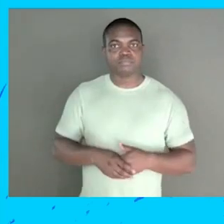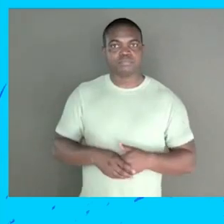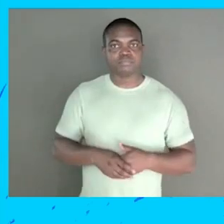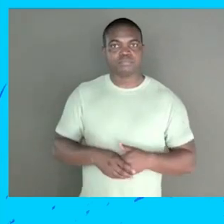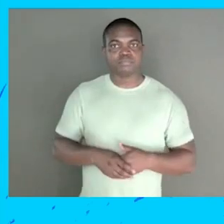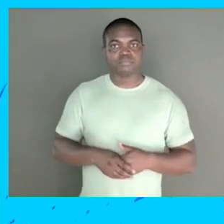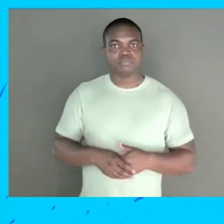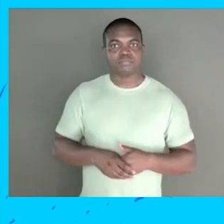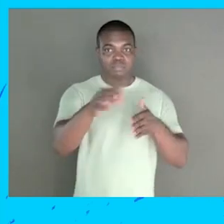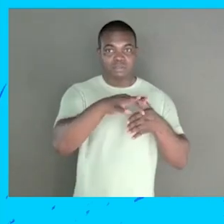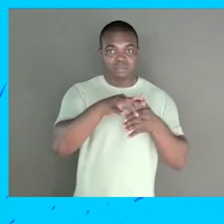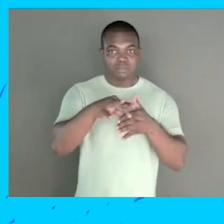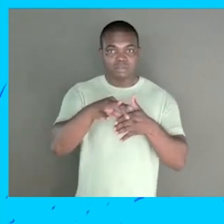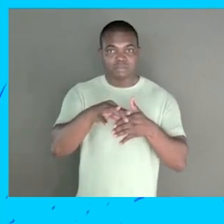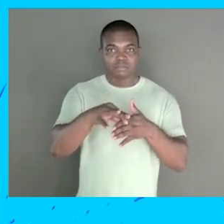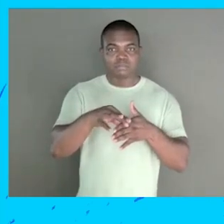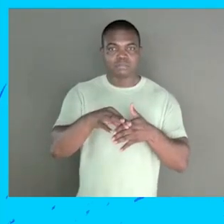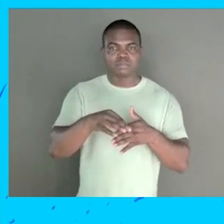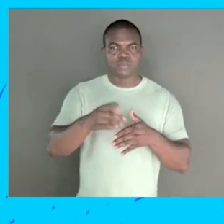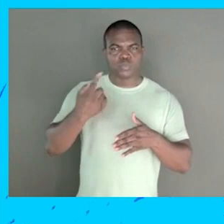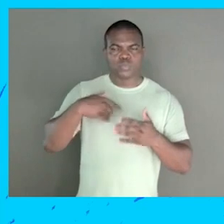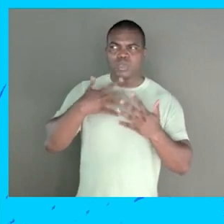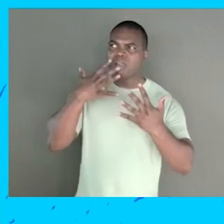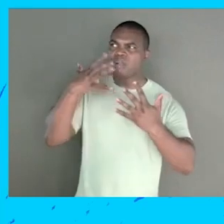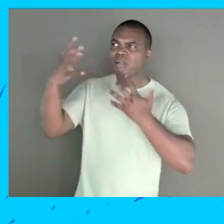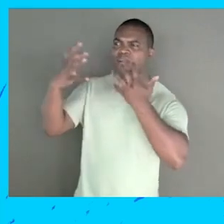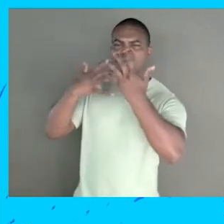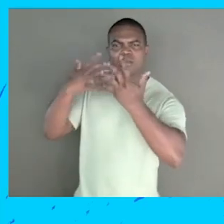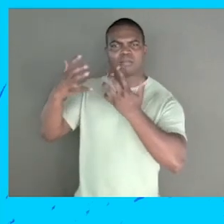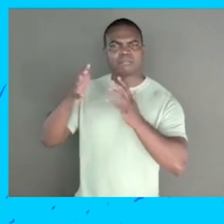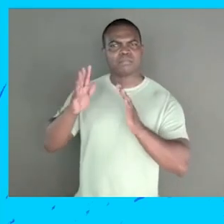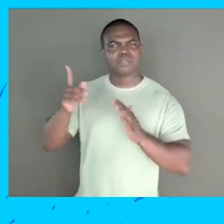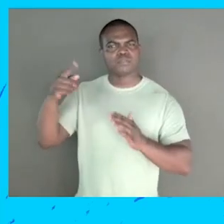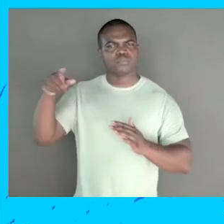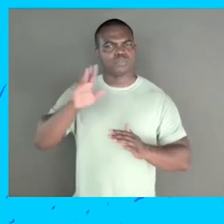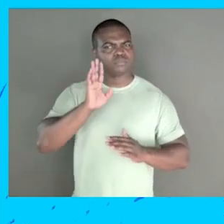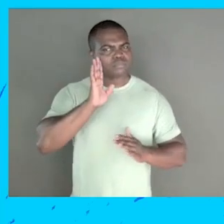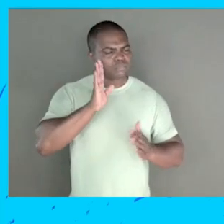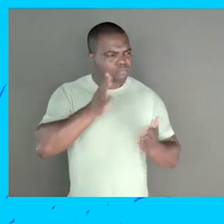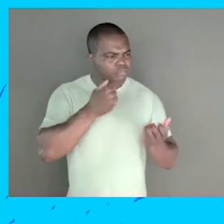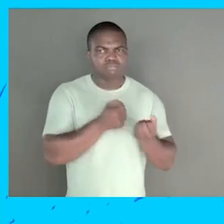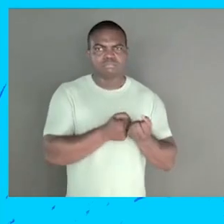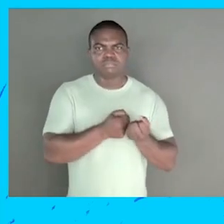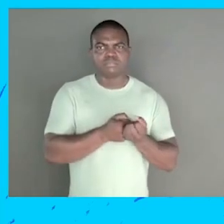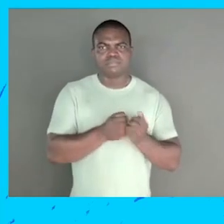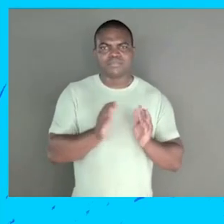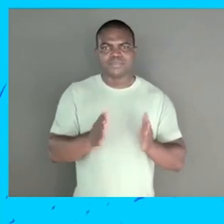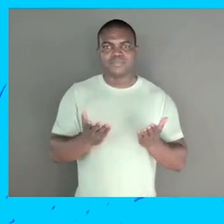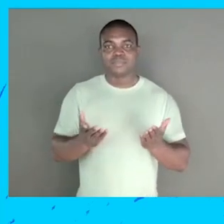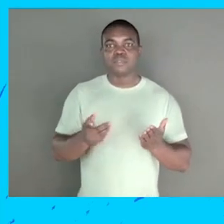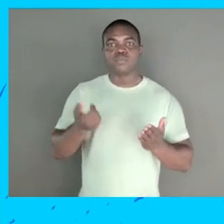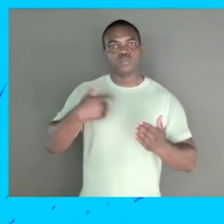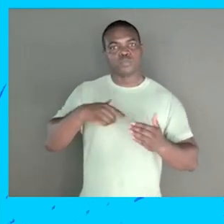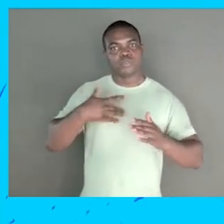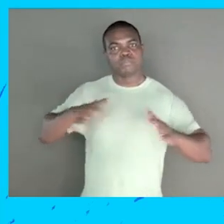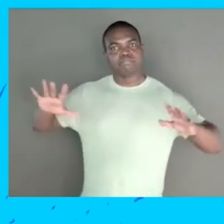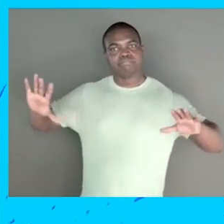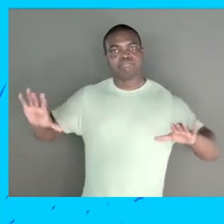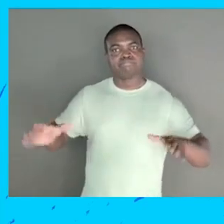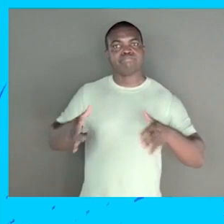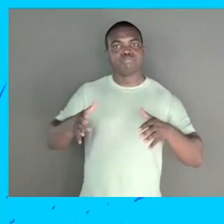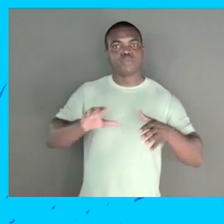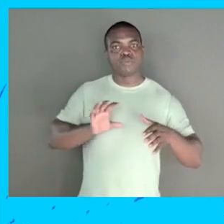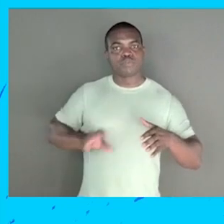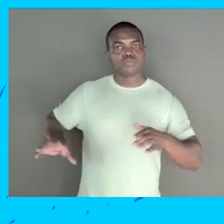help? We come together from countries far and wide, so that all our problems can share a chance to be in